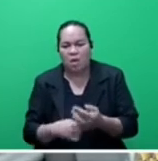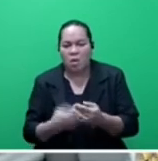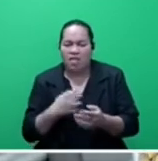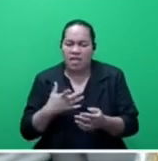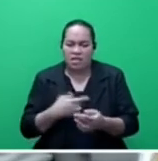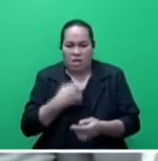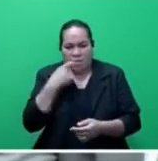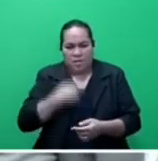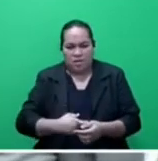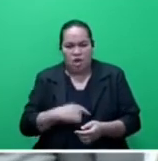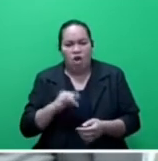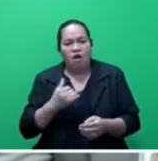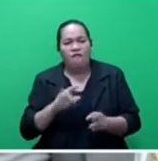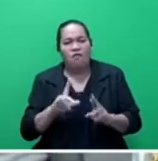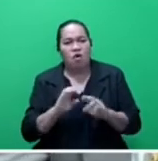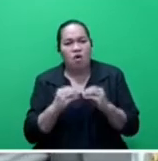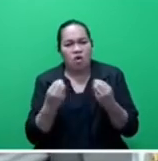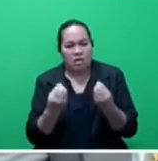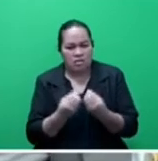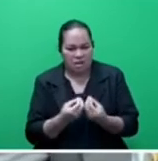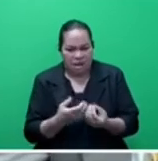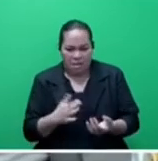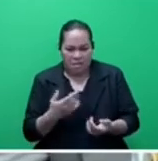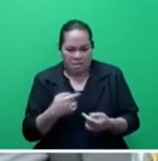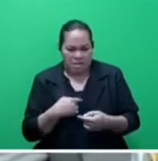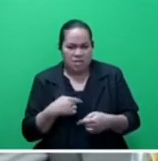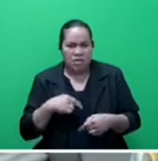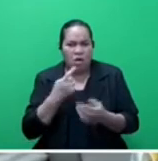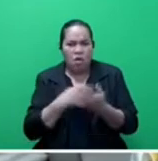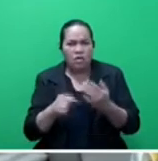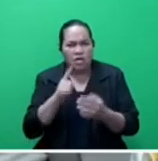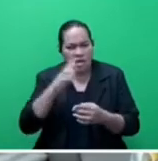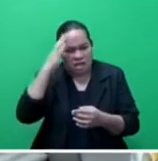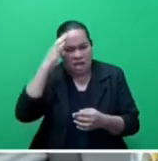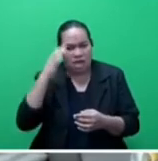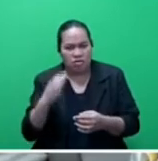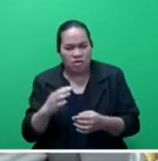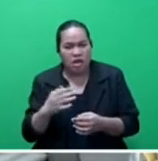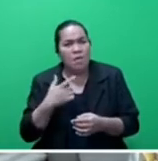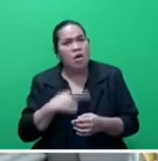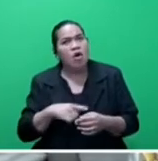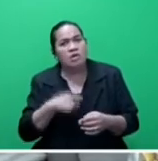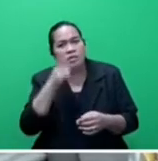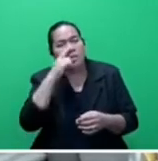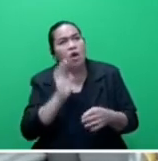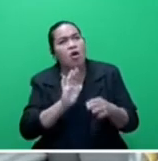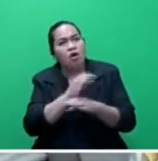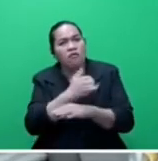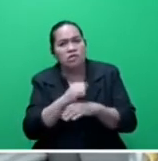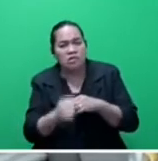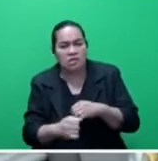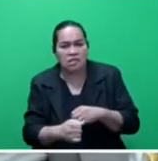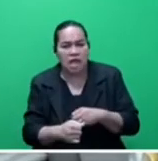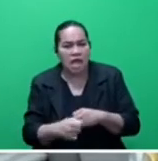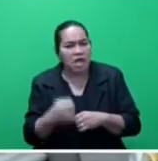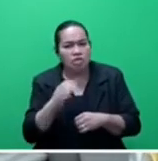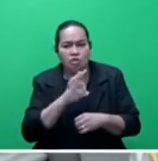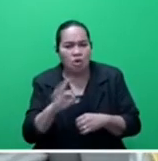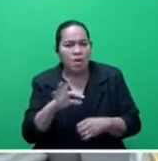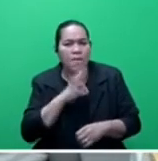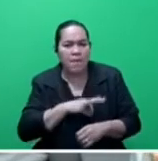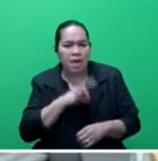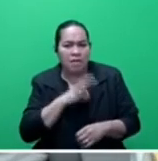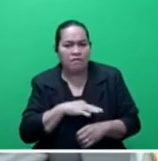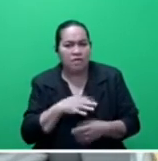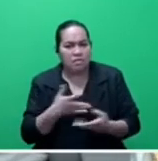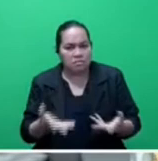organization. We must be the only country that is doing this, Honorable Speaker, because our people overseas don't benefit from this. And